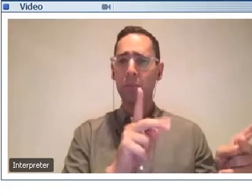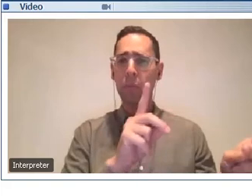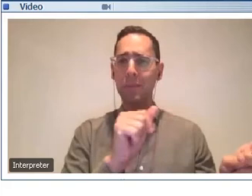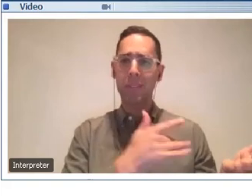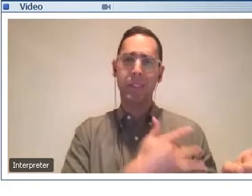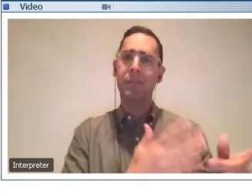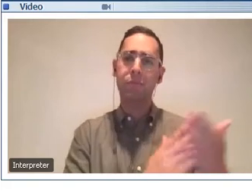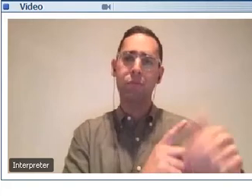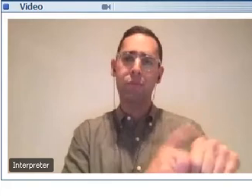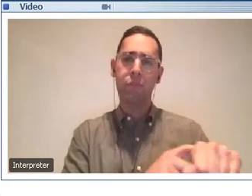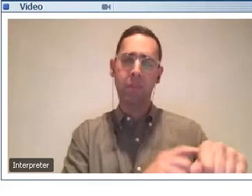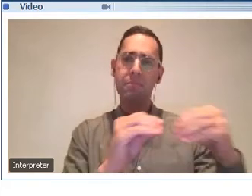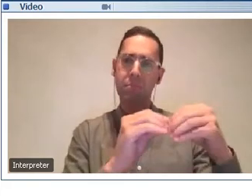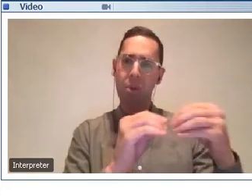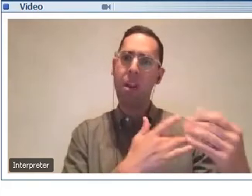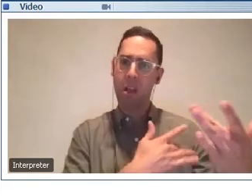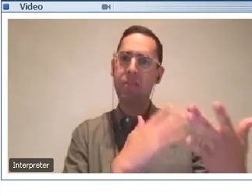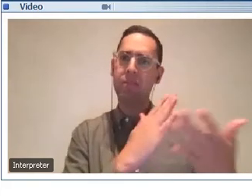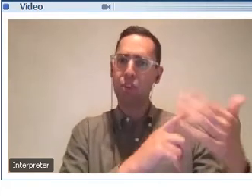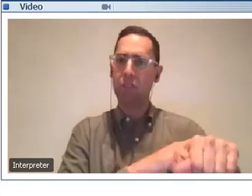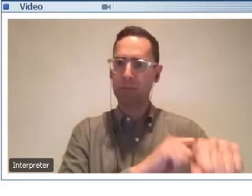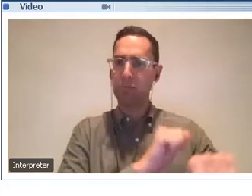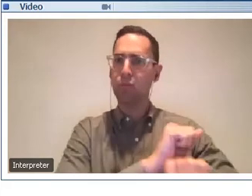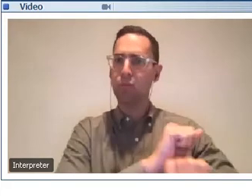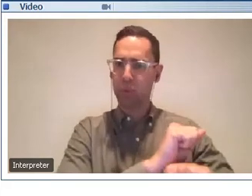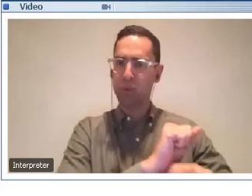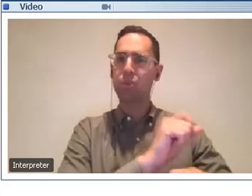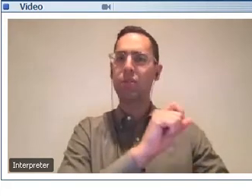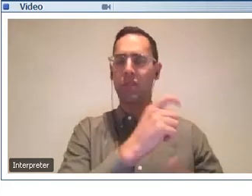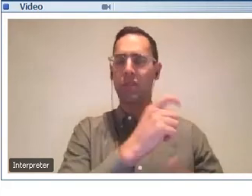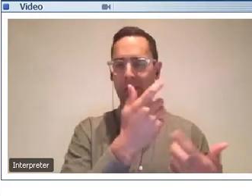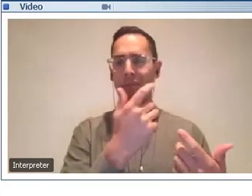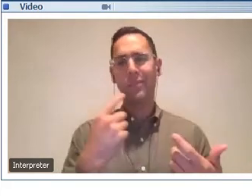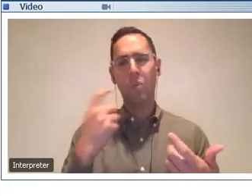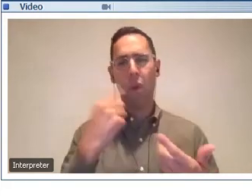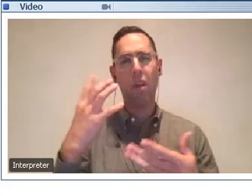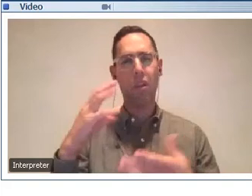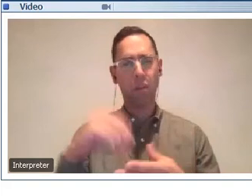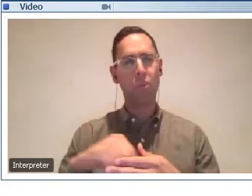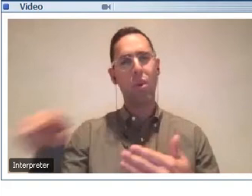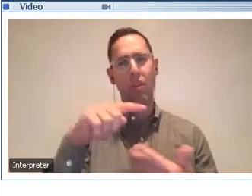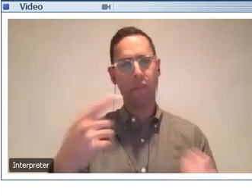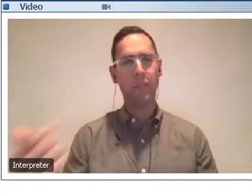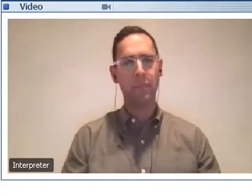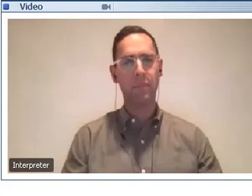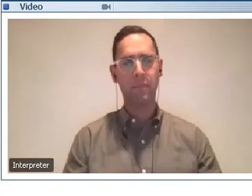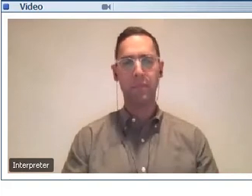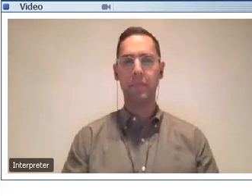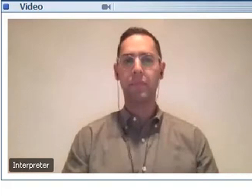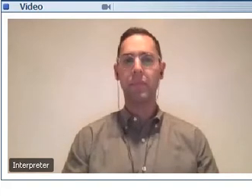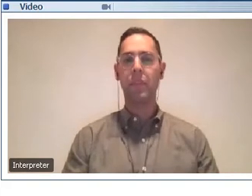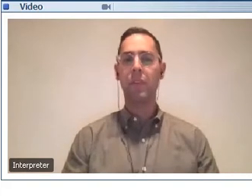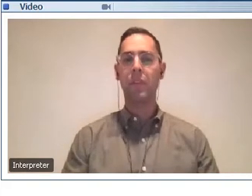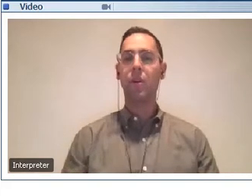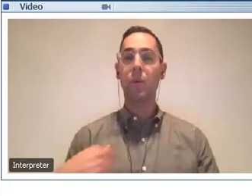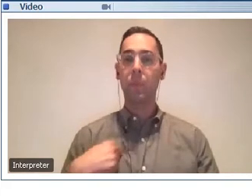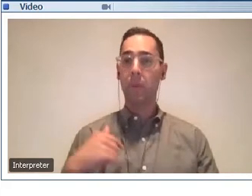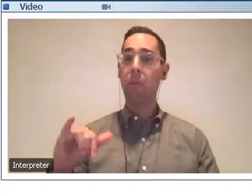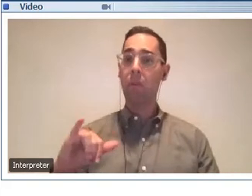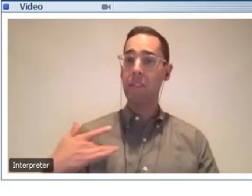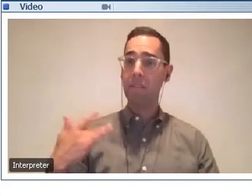family members of people with disabilities. We also think that it's really important that paid leave policy provide